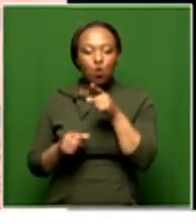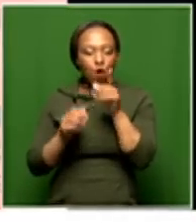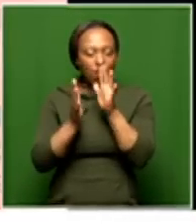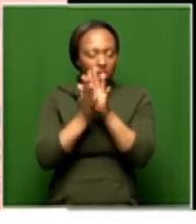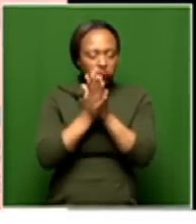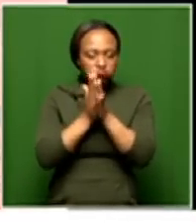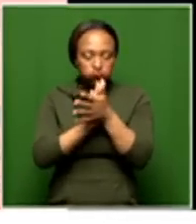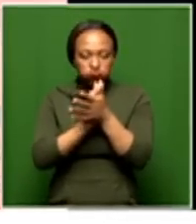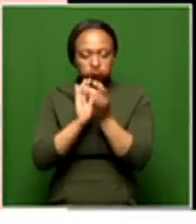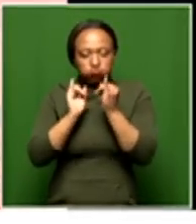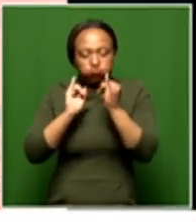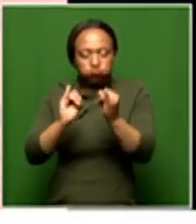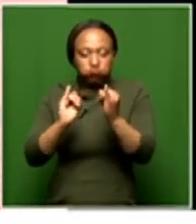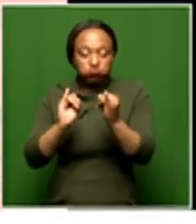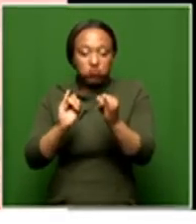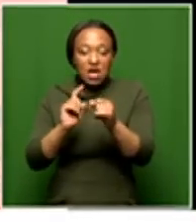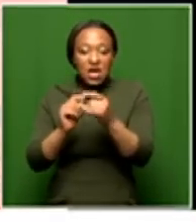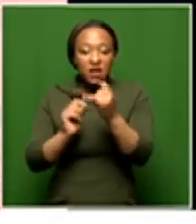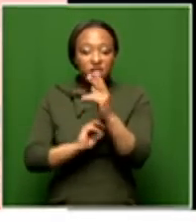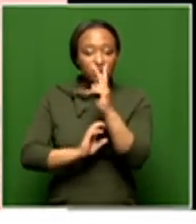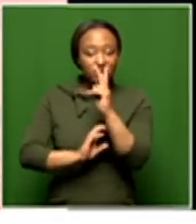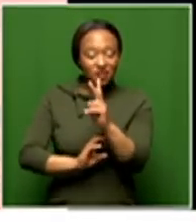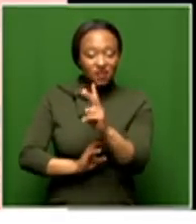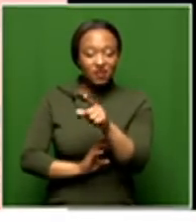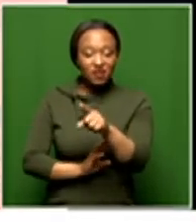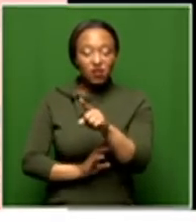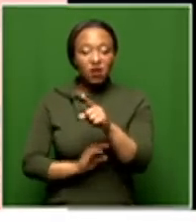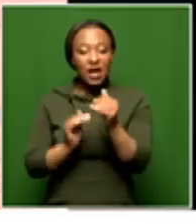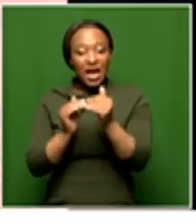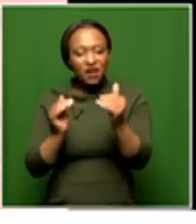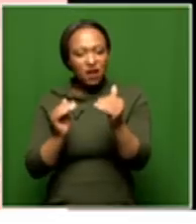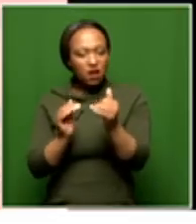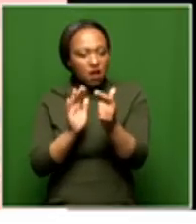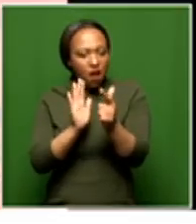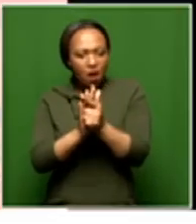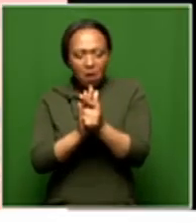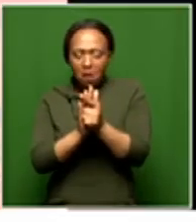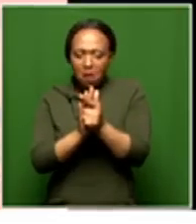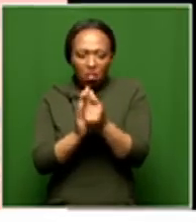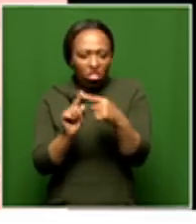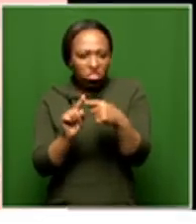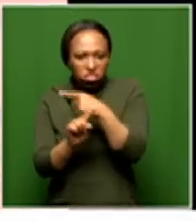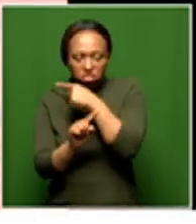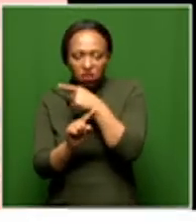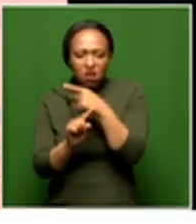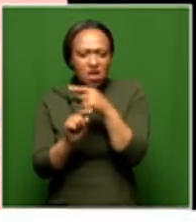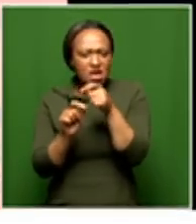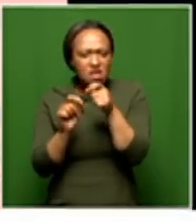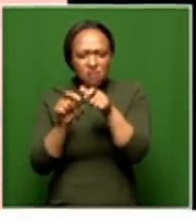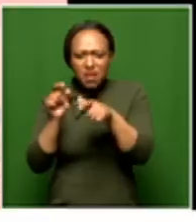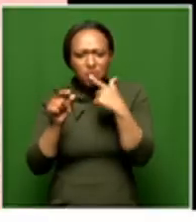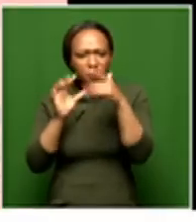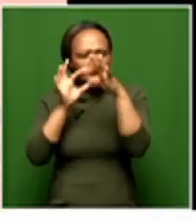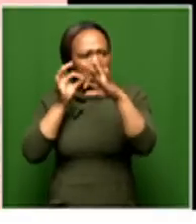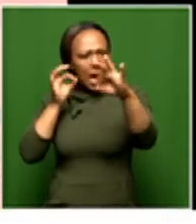rampant nature, the destruction. If you see the level of lawlessness of people destroying cables,